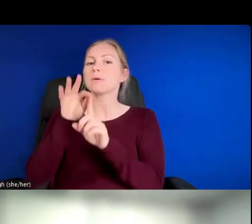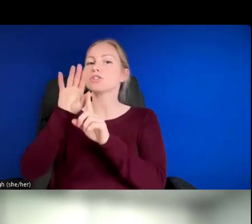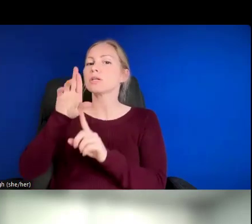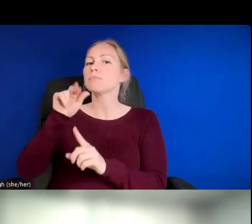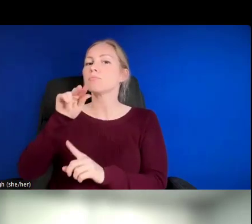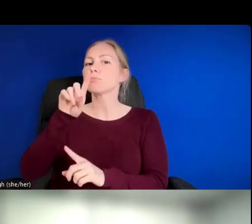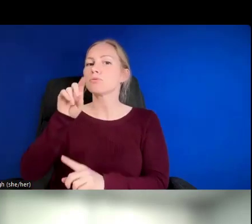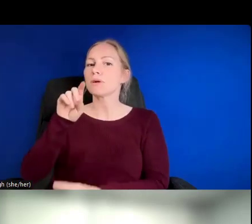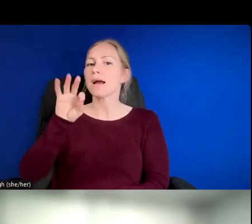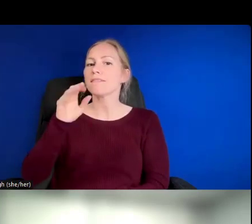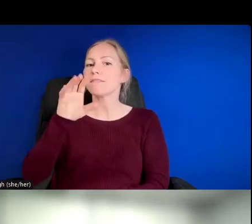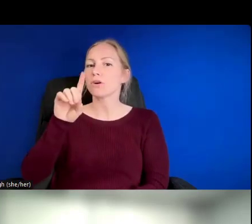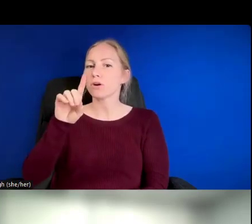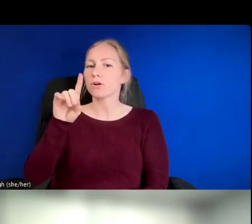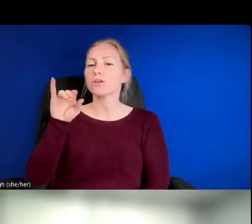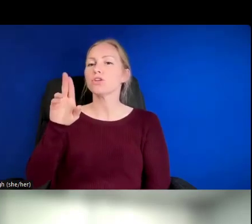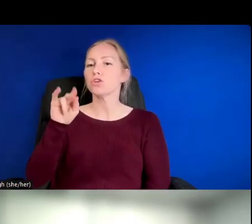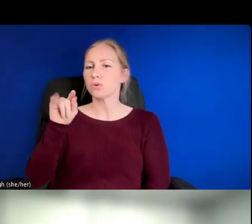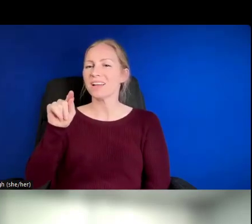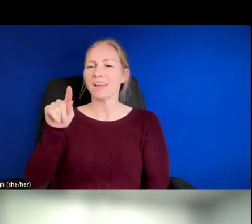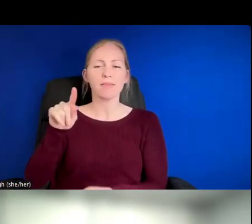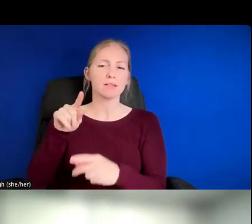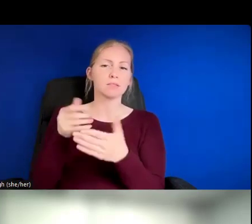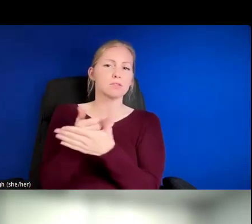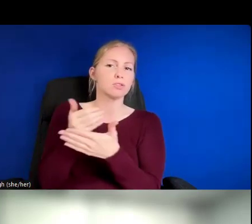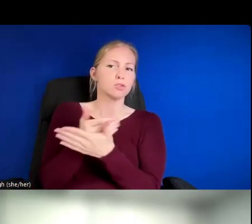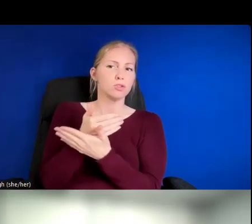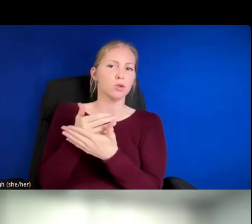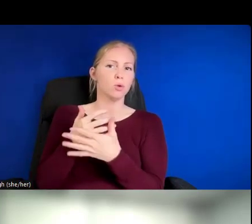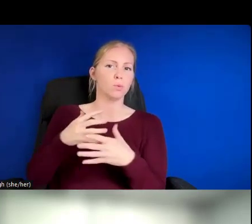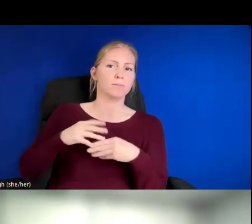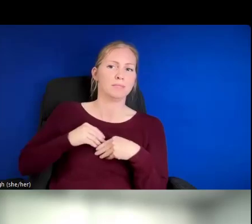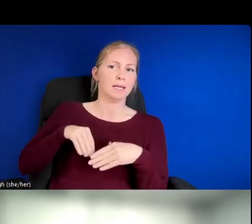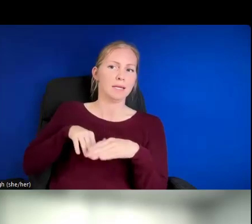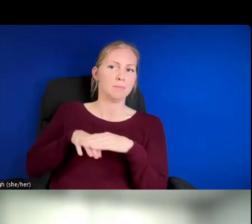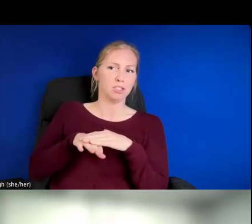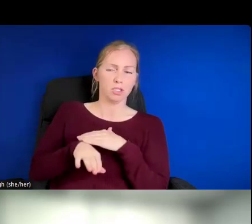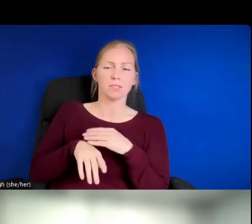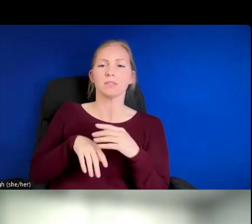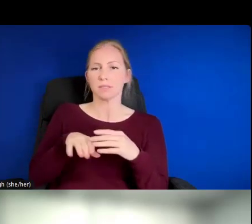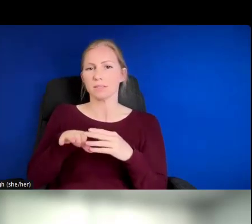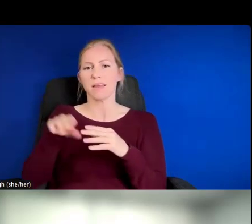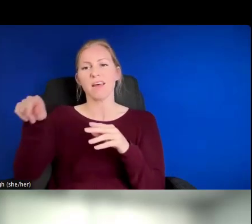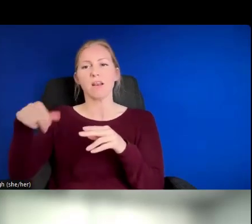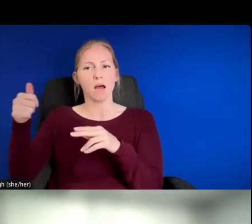new admissions, and the maximum security units of Hadley and Lenox.